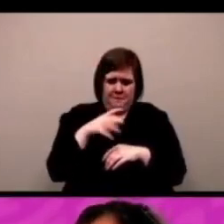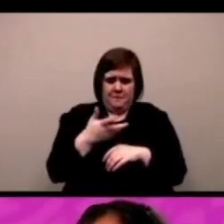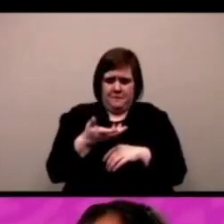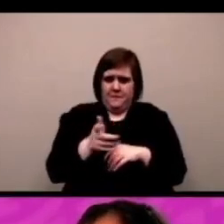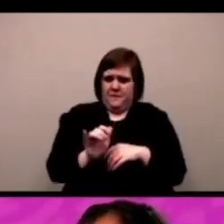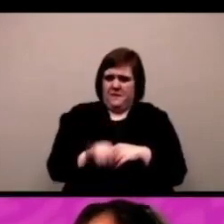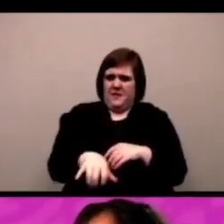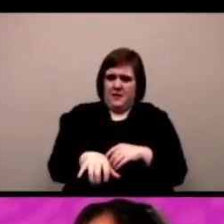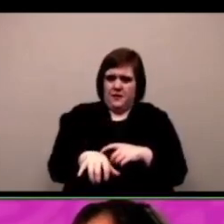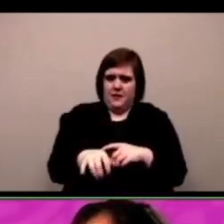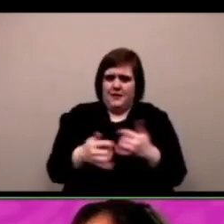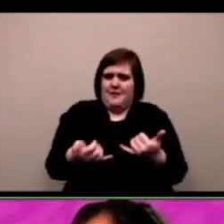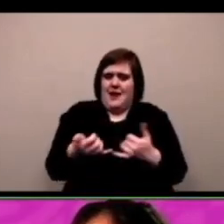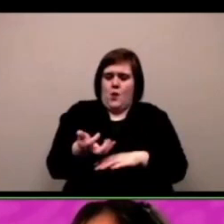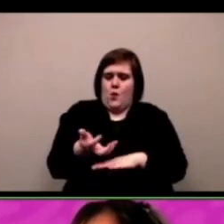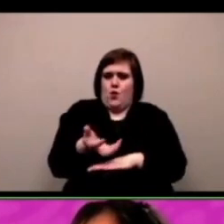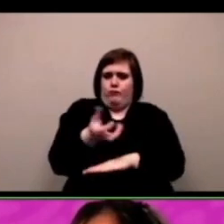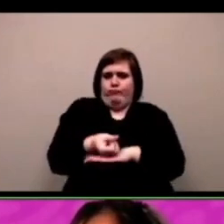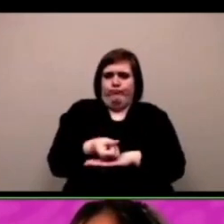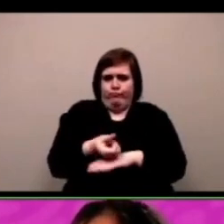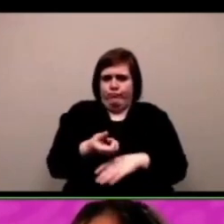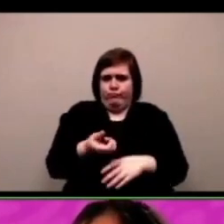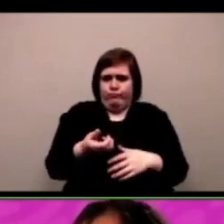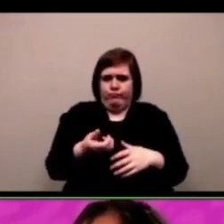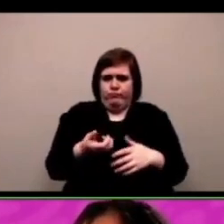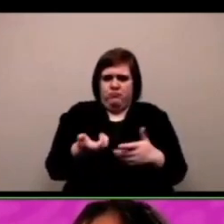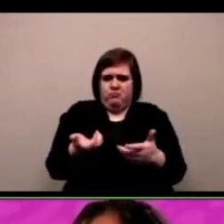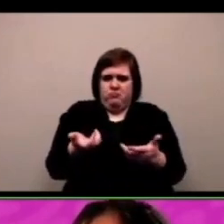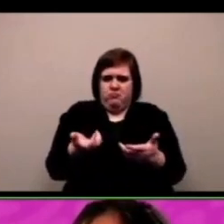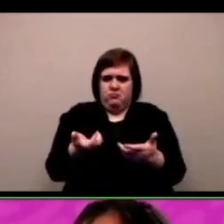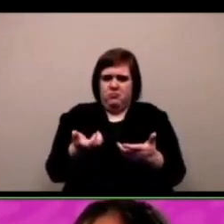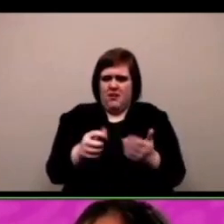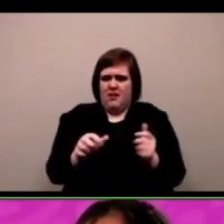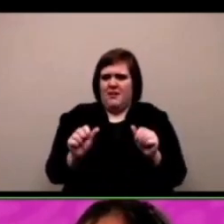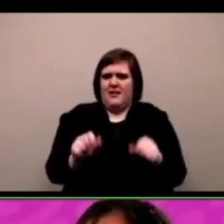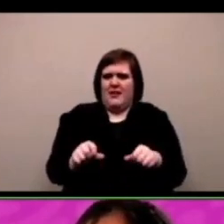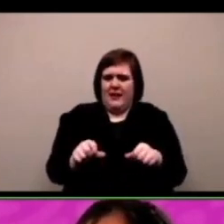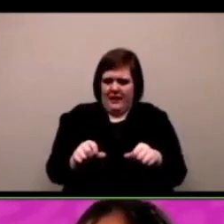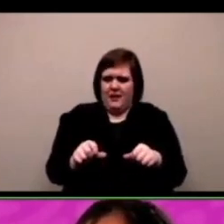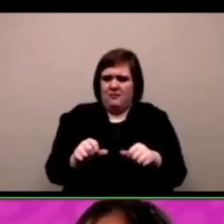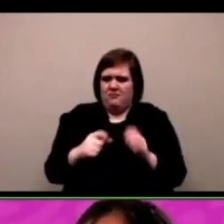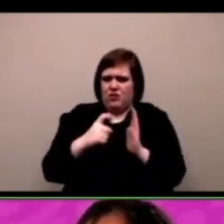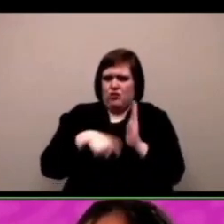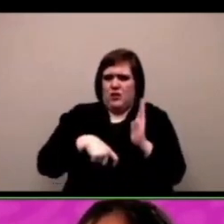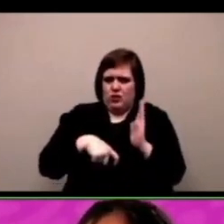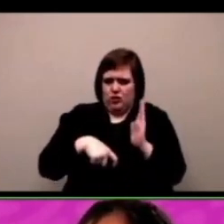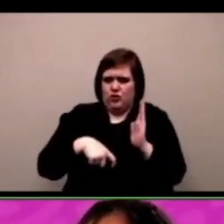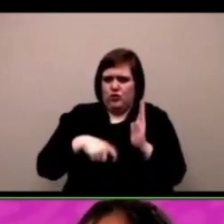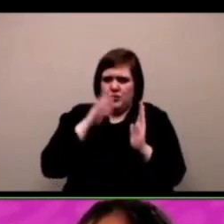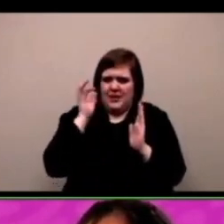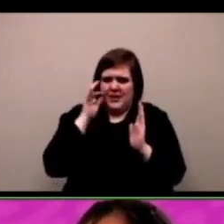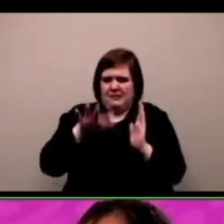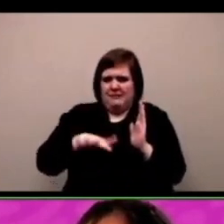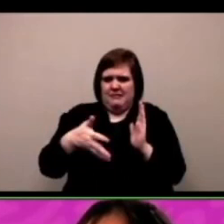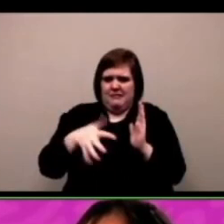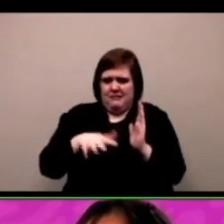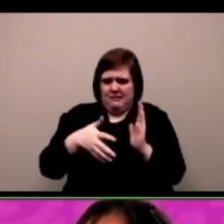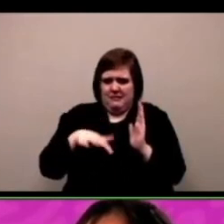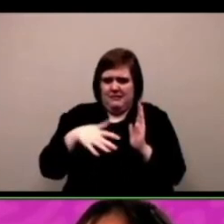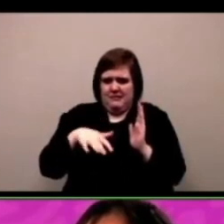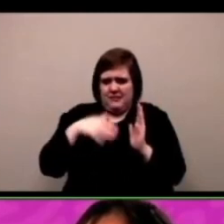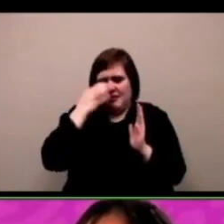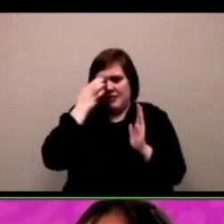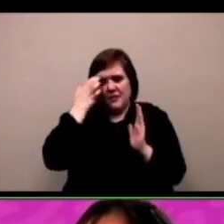There's now gravity essentially. Yeah. I can throw a Scratch Cat, kind of toss